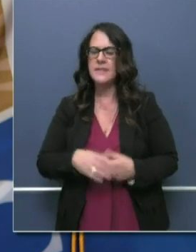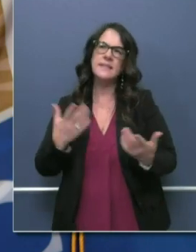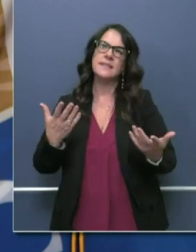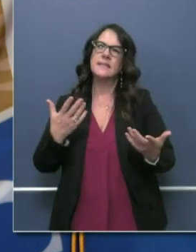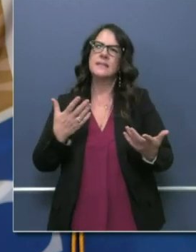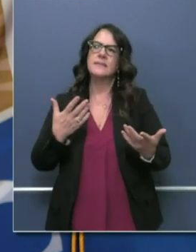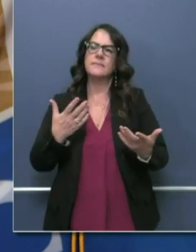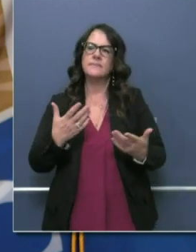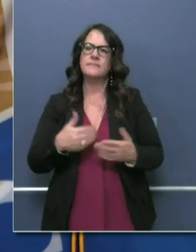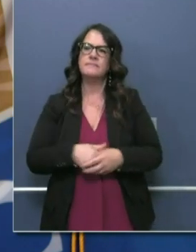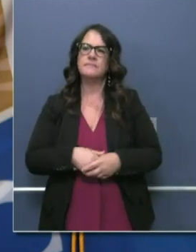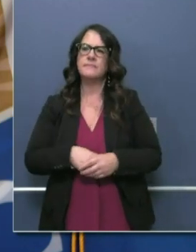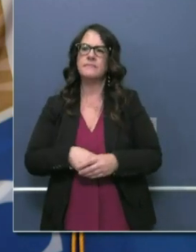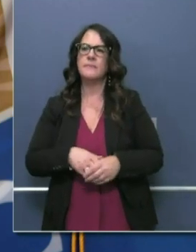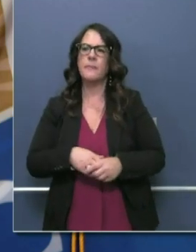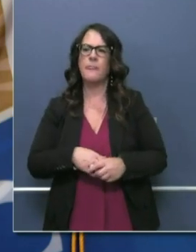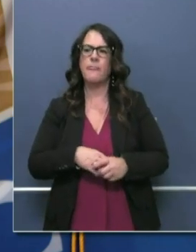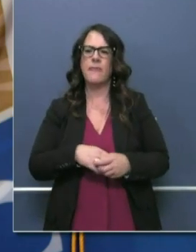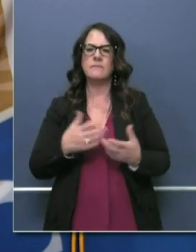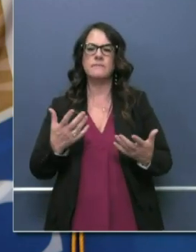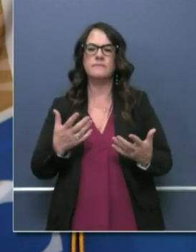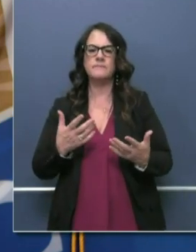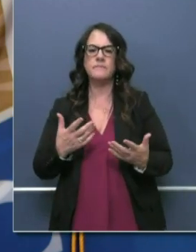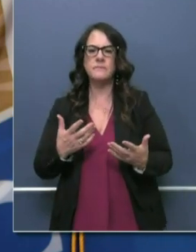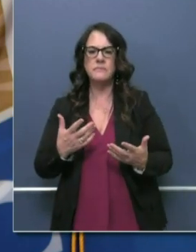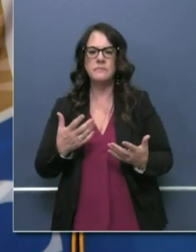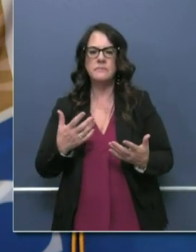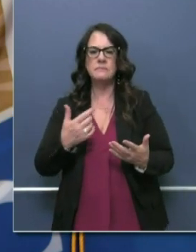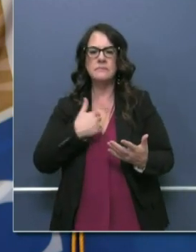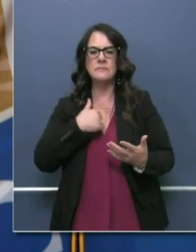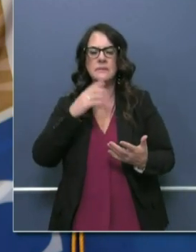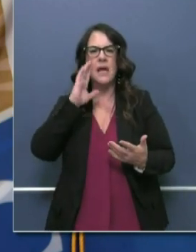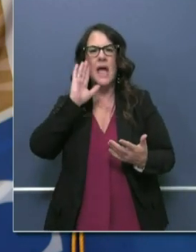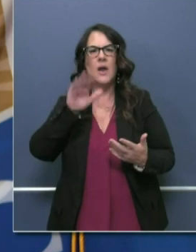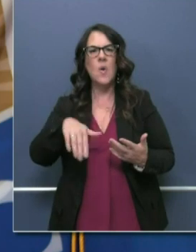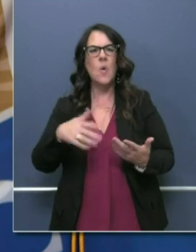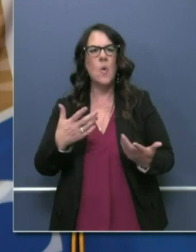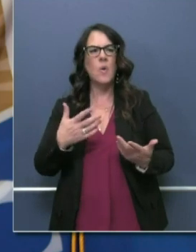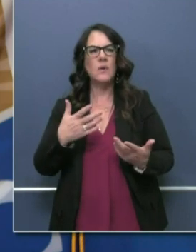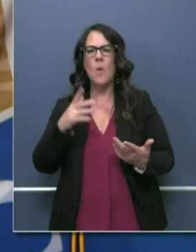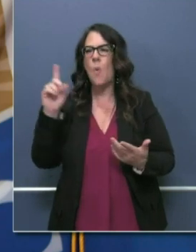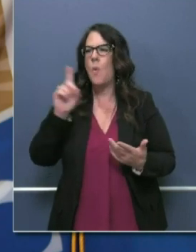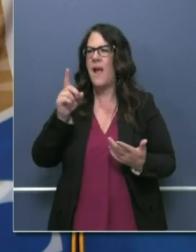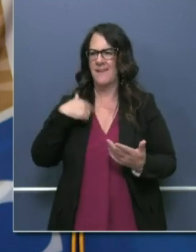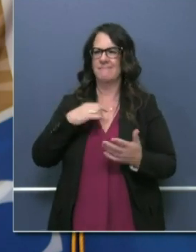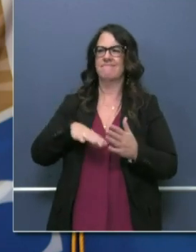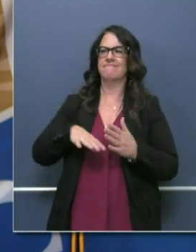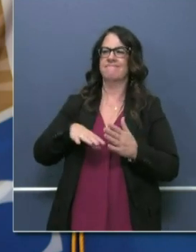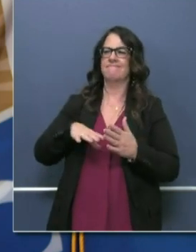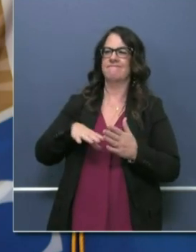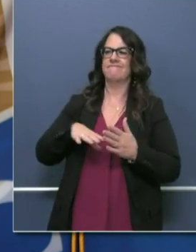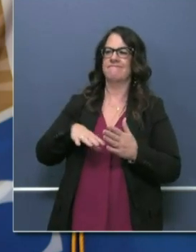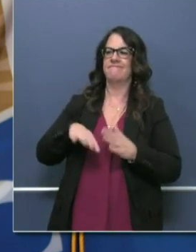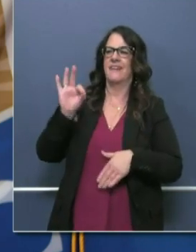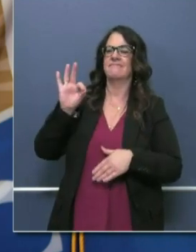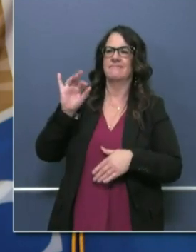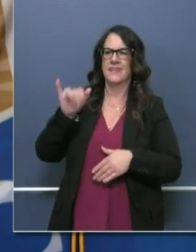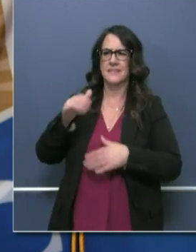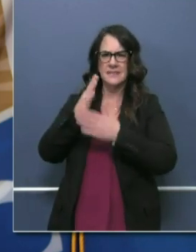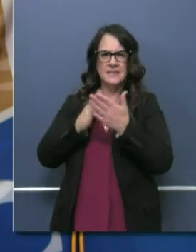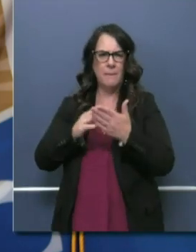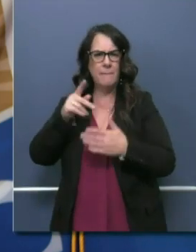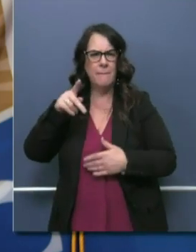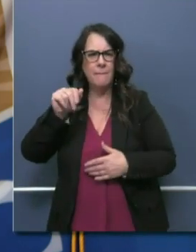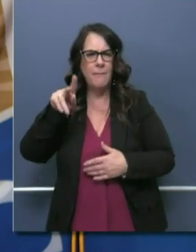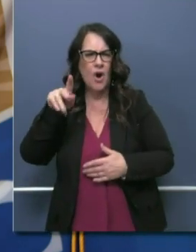know, some reporting wasn't the case, where I don't necessarily know exactly where it came from. The parks somehow are closed. We have over